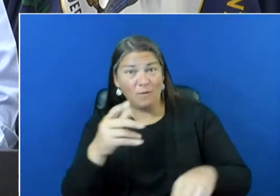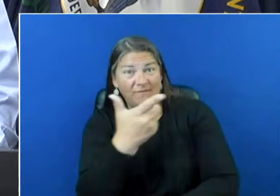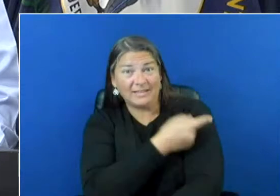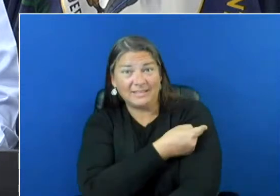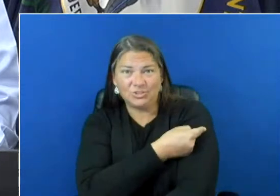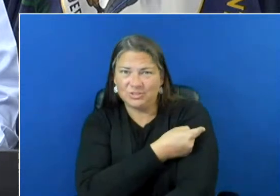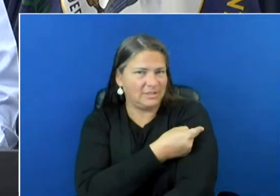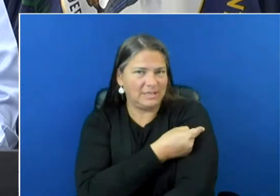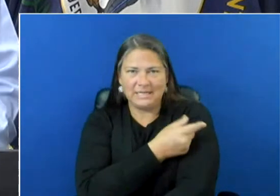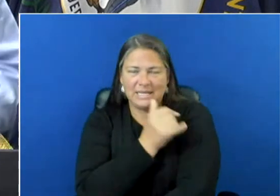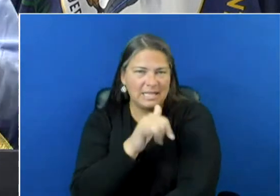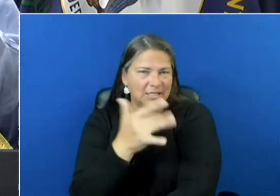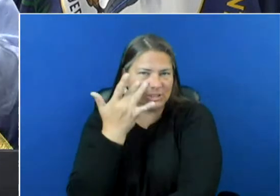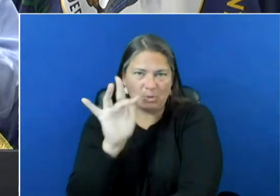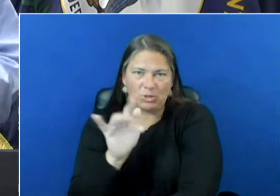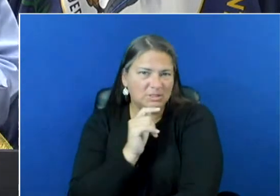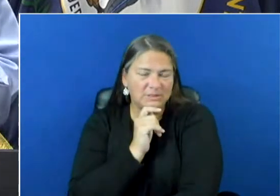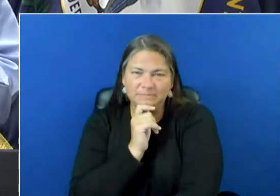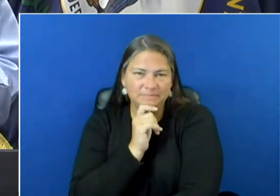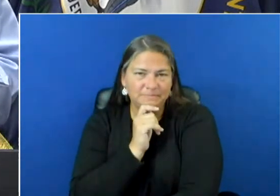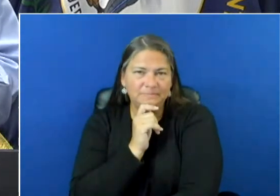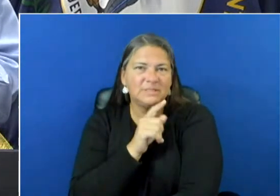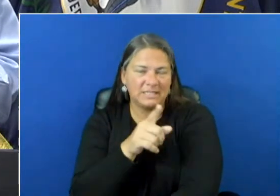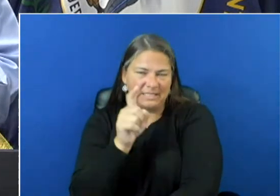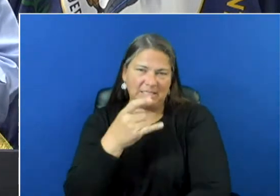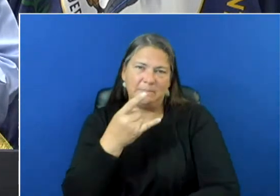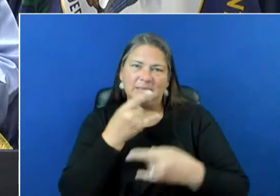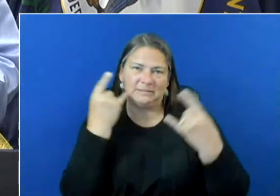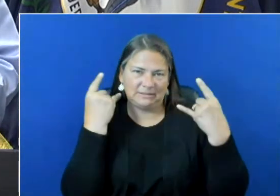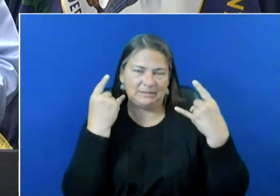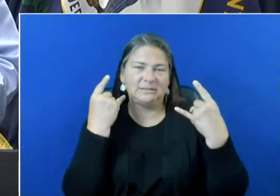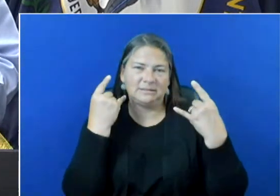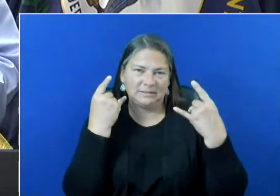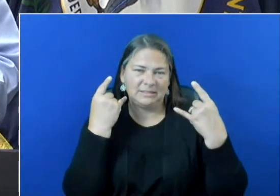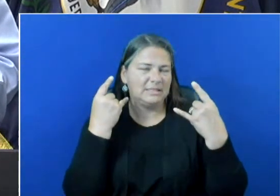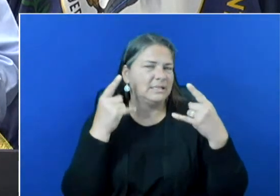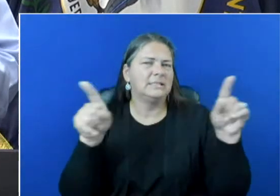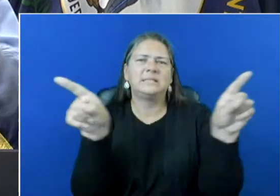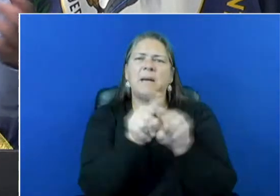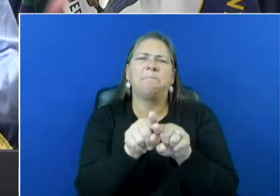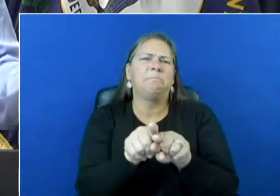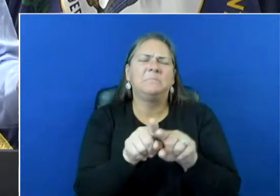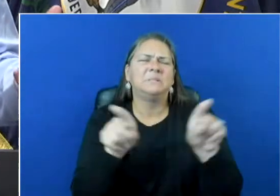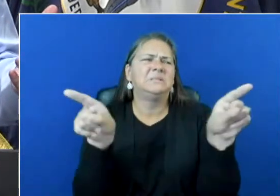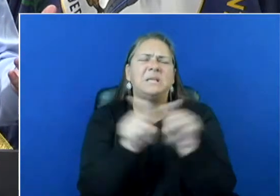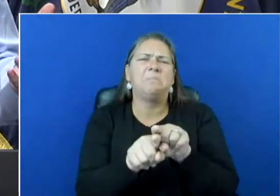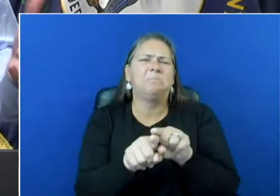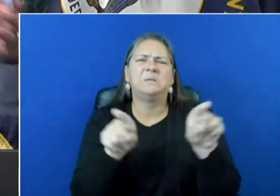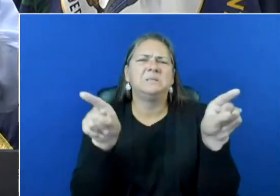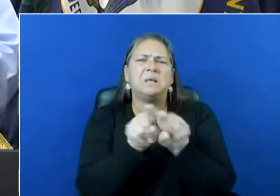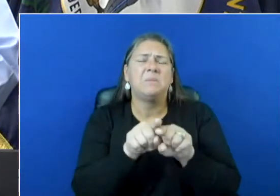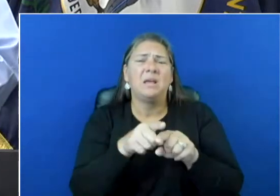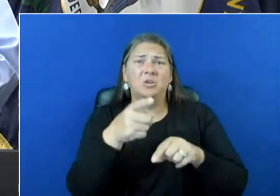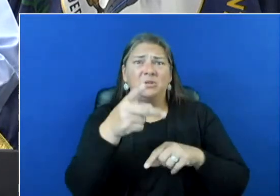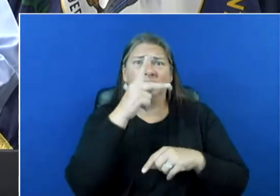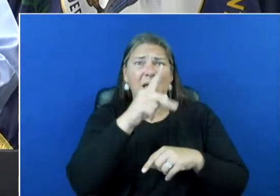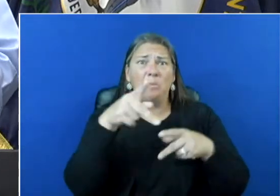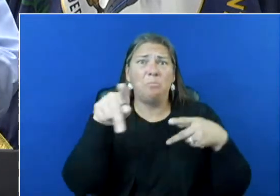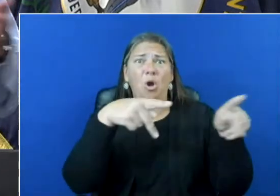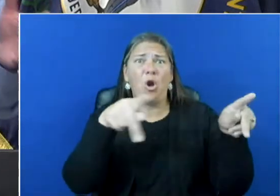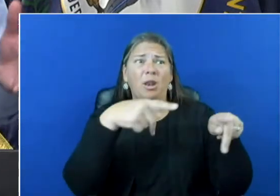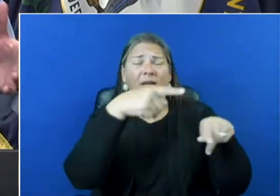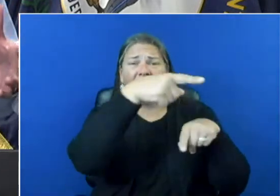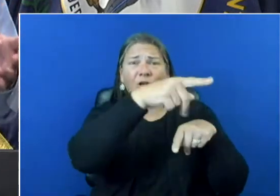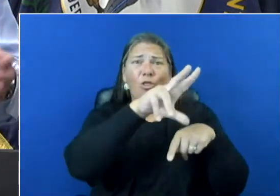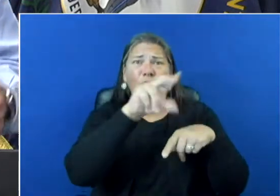smart. So they need to wear a mask. It's the same thing. The same spread you would see at a party with 30 unvaccinated